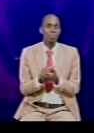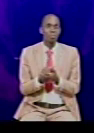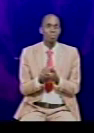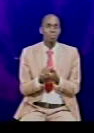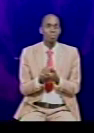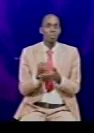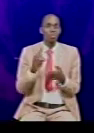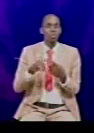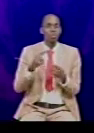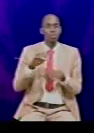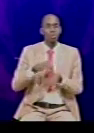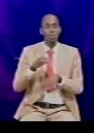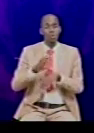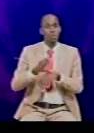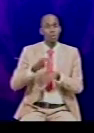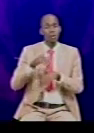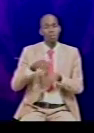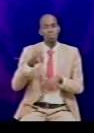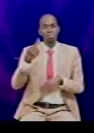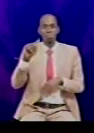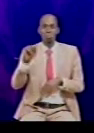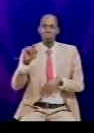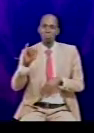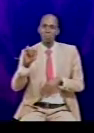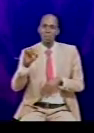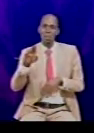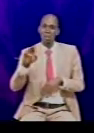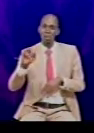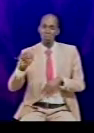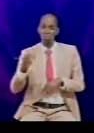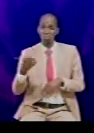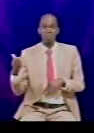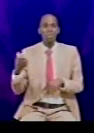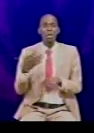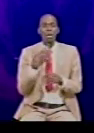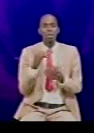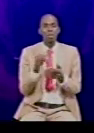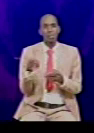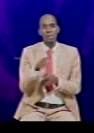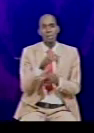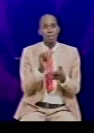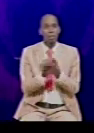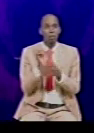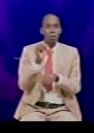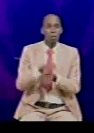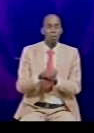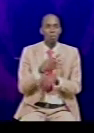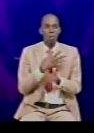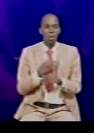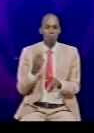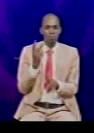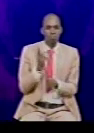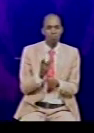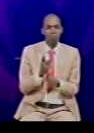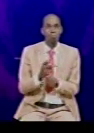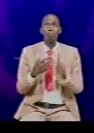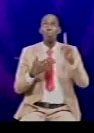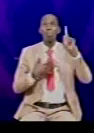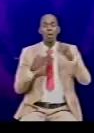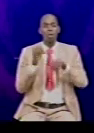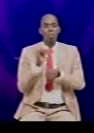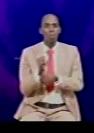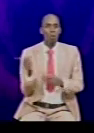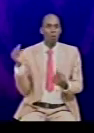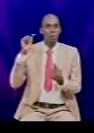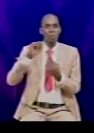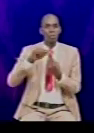church at Thyatira, verse 26, and he that overcometh and keepeth my works unto the